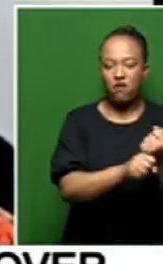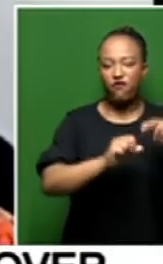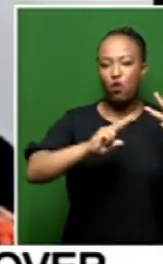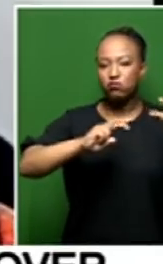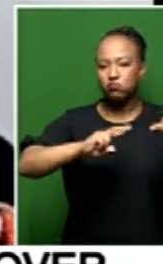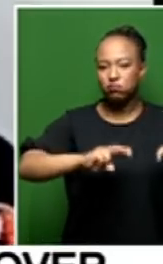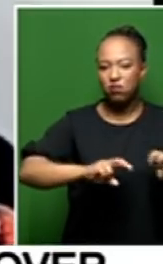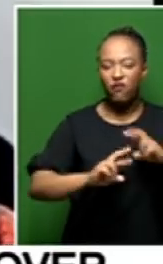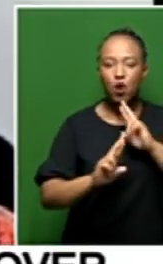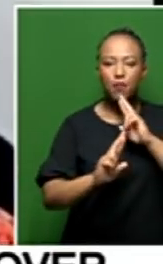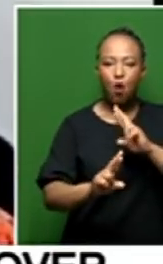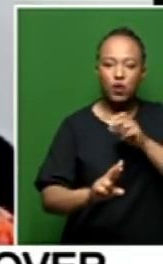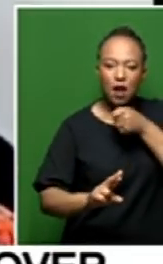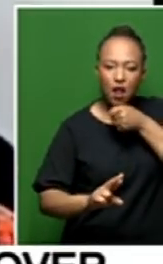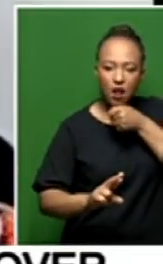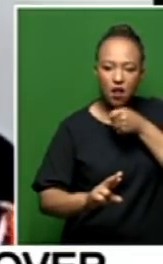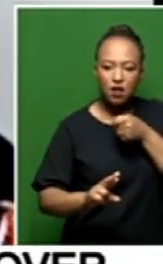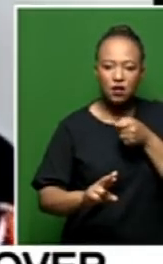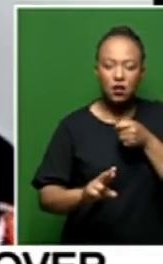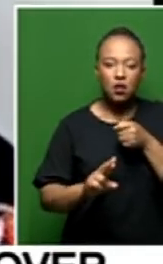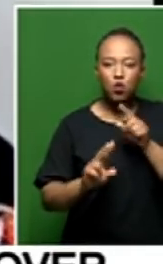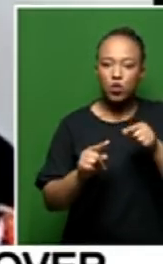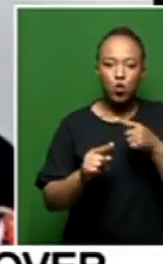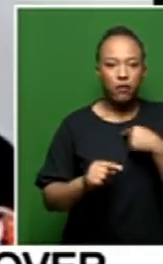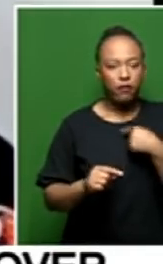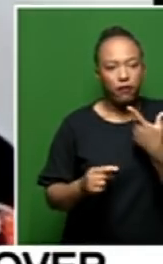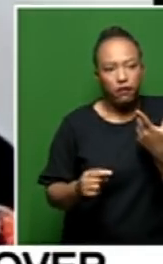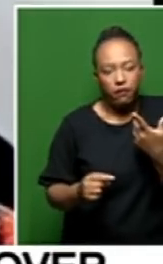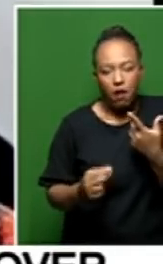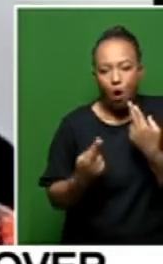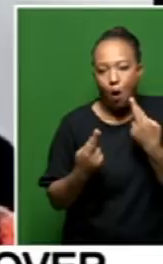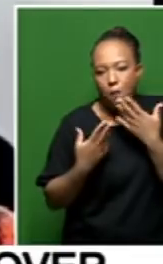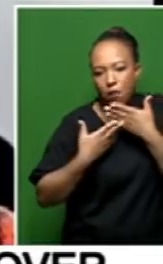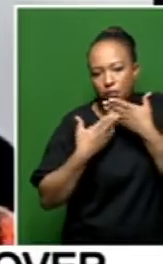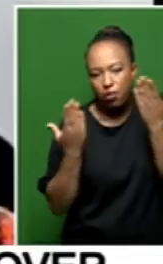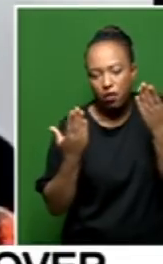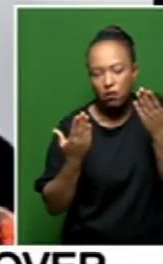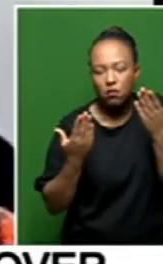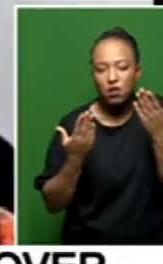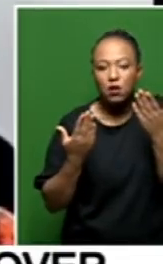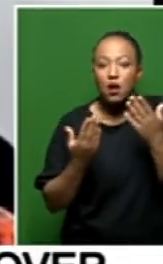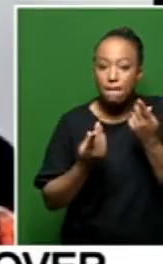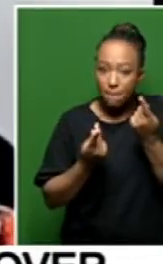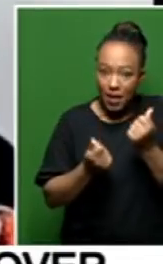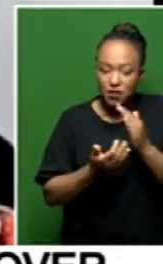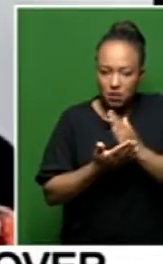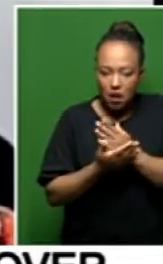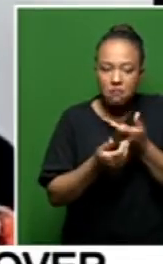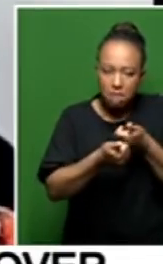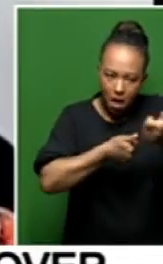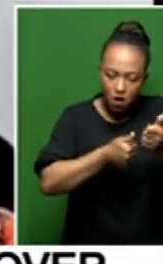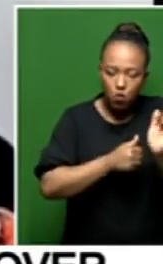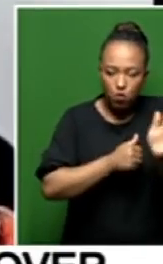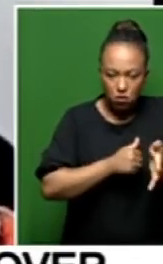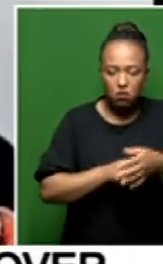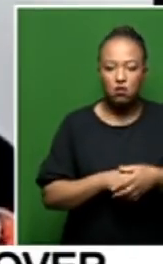investigative journalists. And therefore, we shouldn't lose heart. Some of the money will be returned, but because this